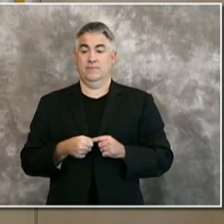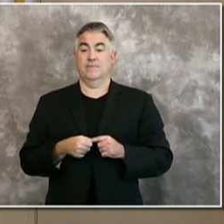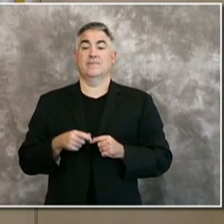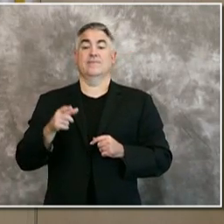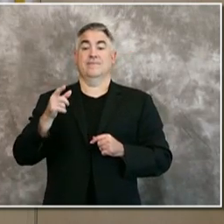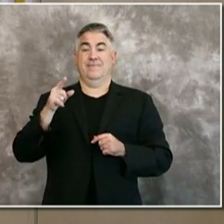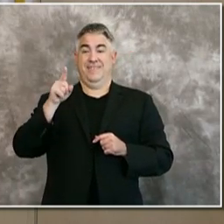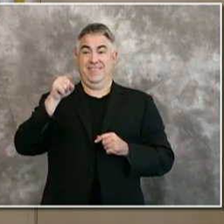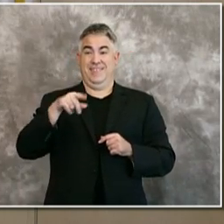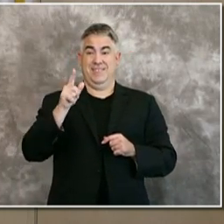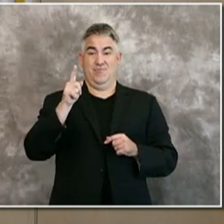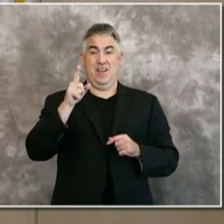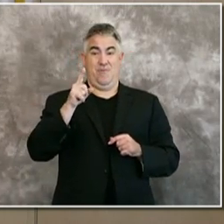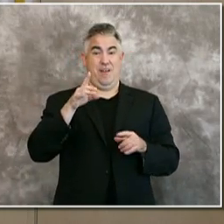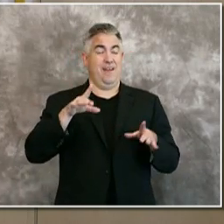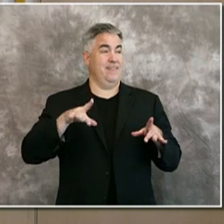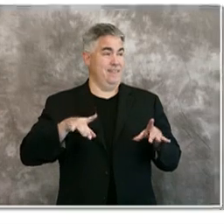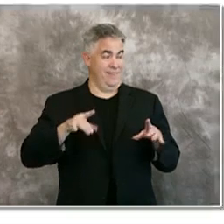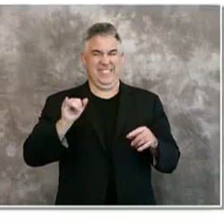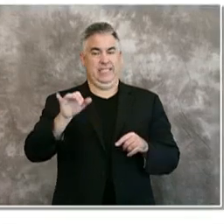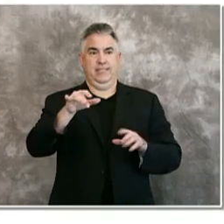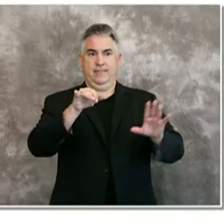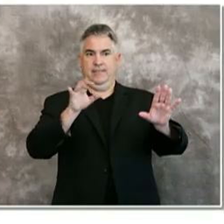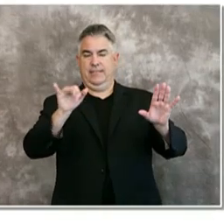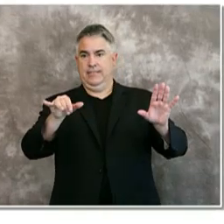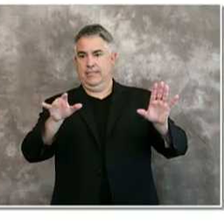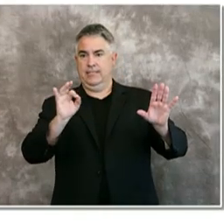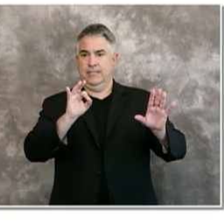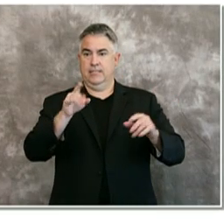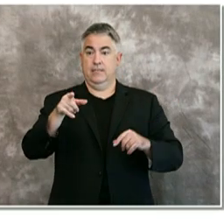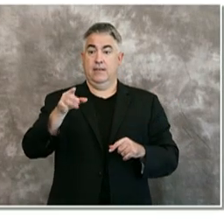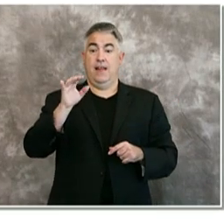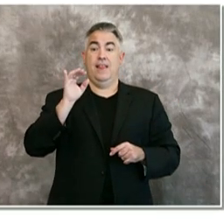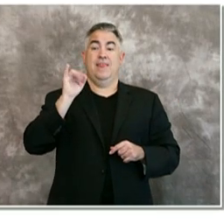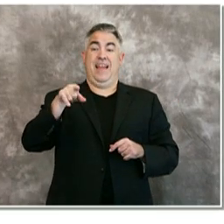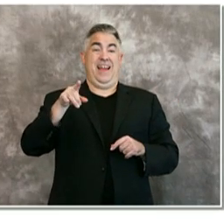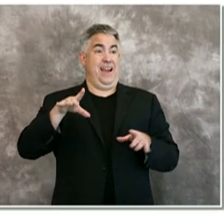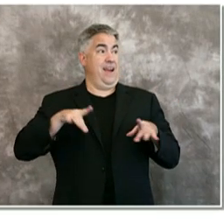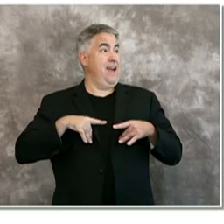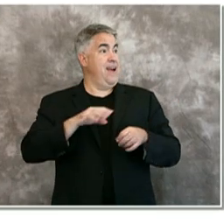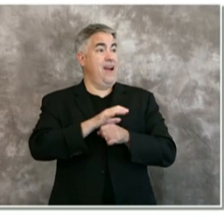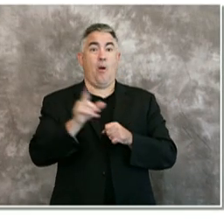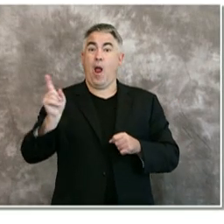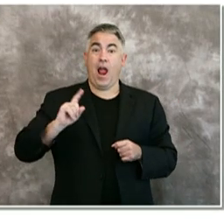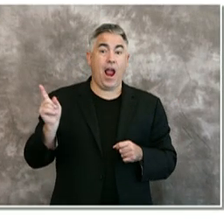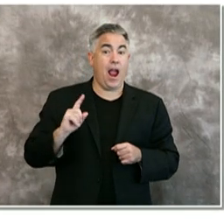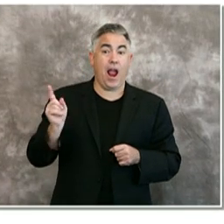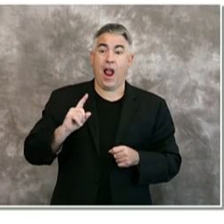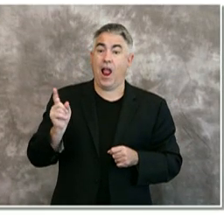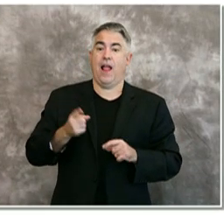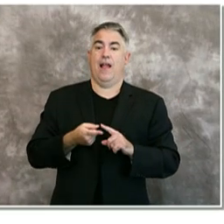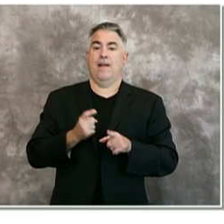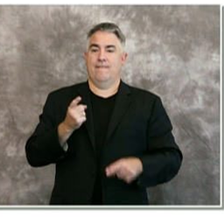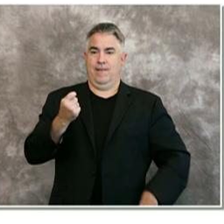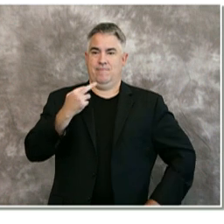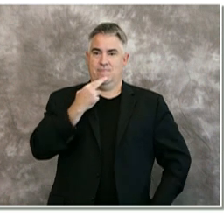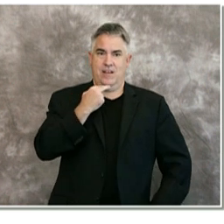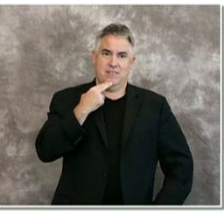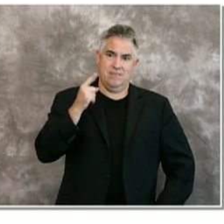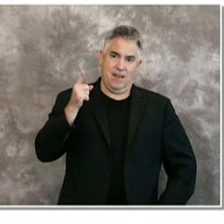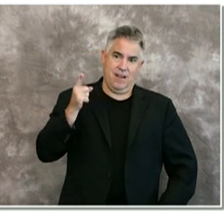setting, there you go. 16 of these community setting outbreaks are in restaurants. And this